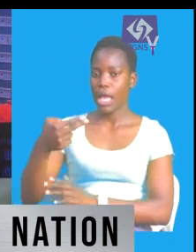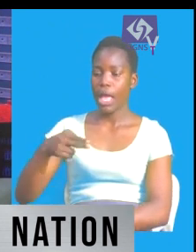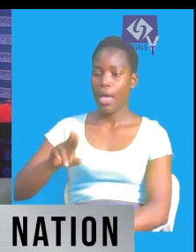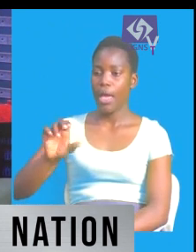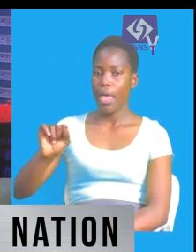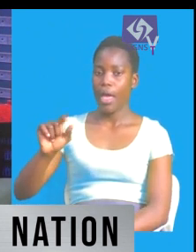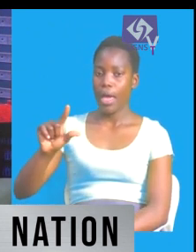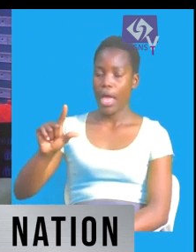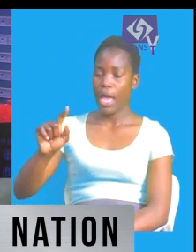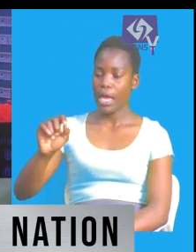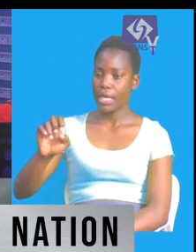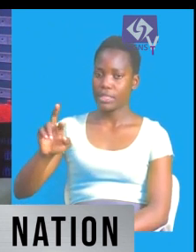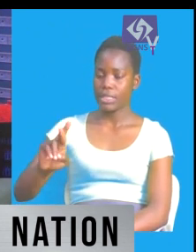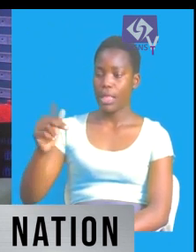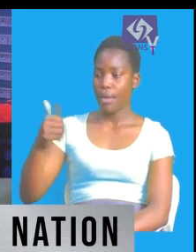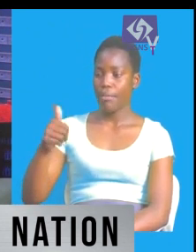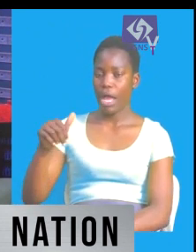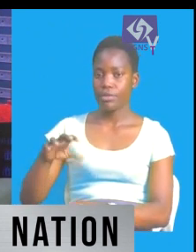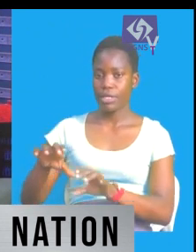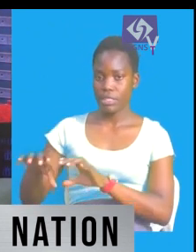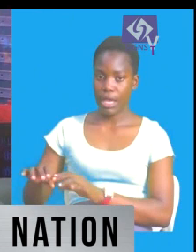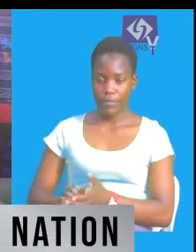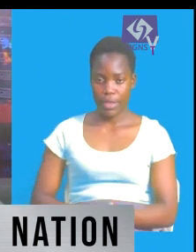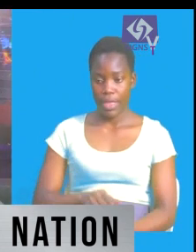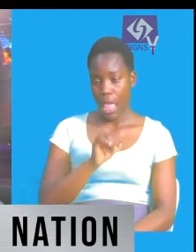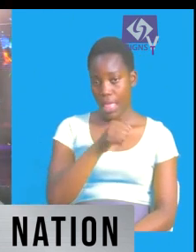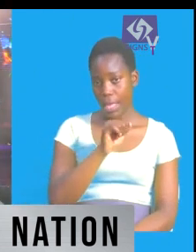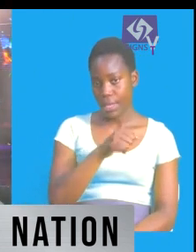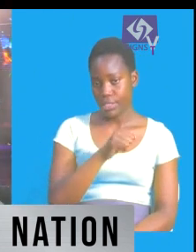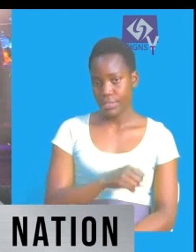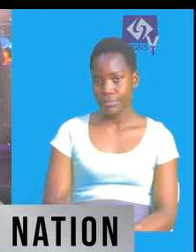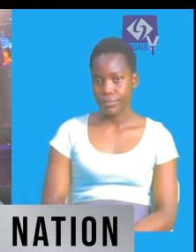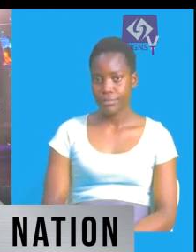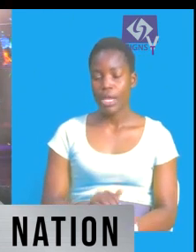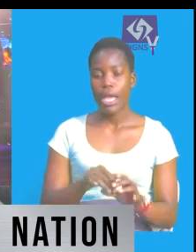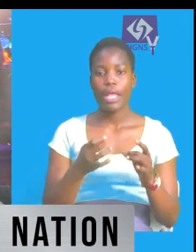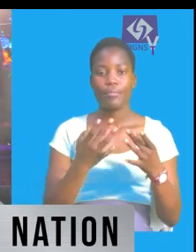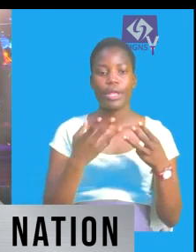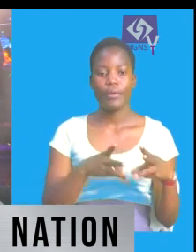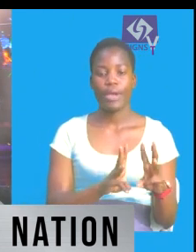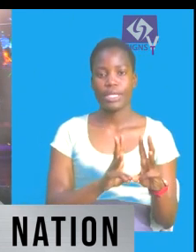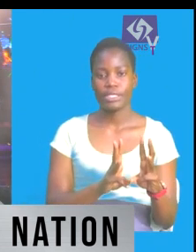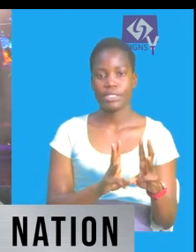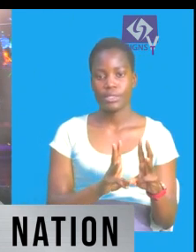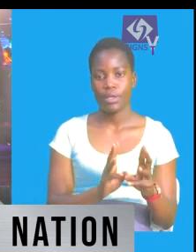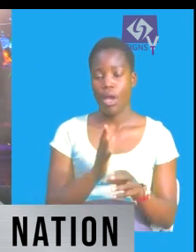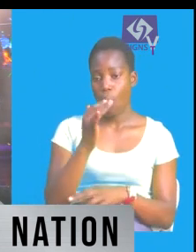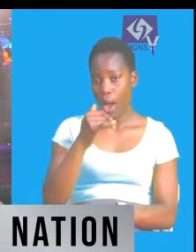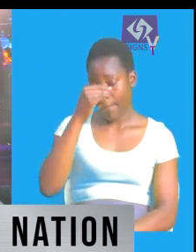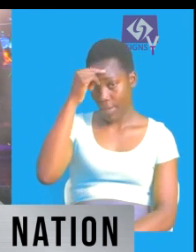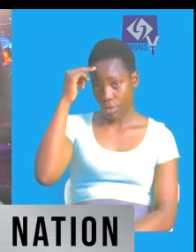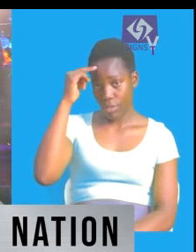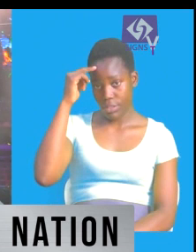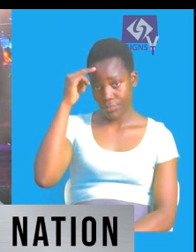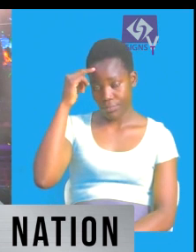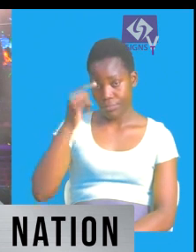wanaumia? Oh yes, hustlers wanaumia in so many ways, kwa sababu ule